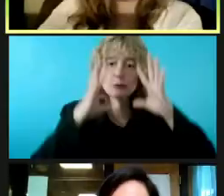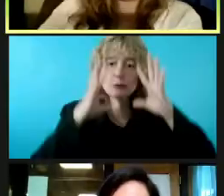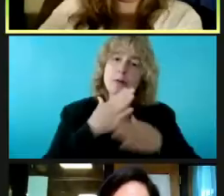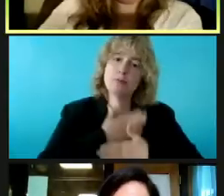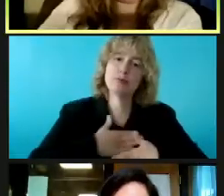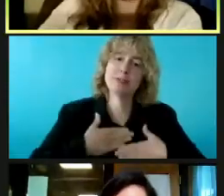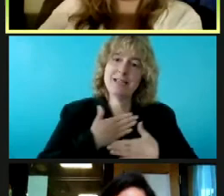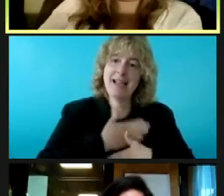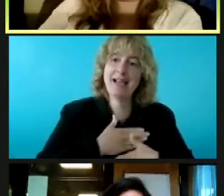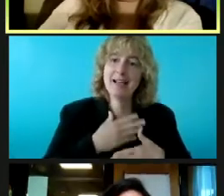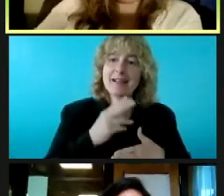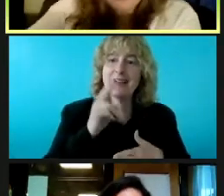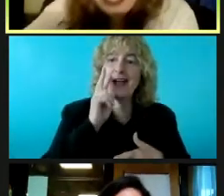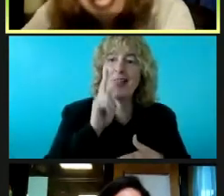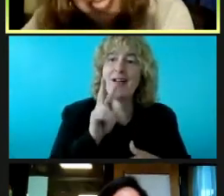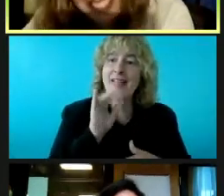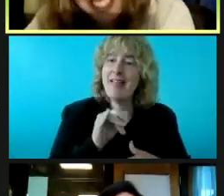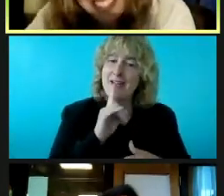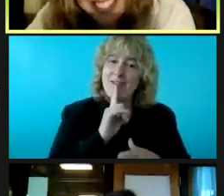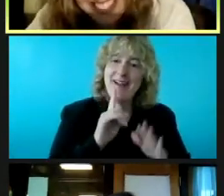that fabulous paint.